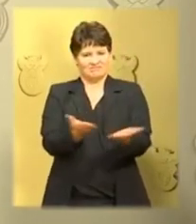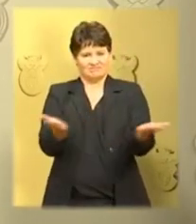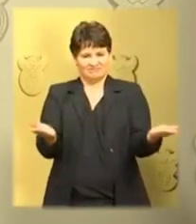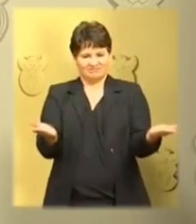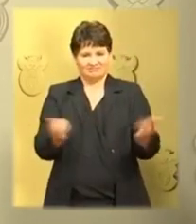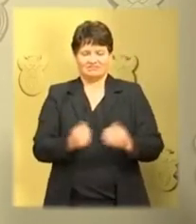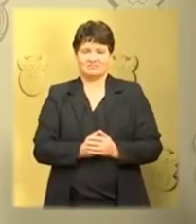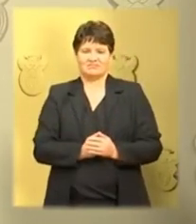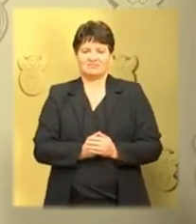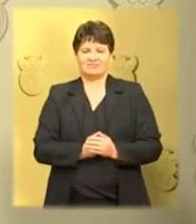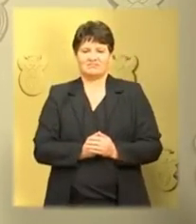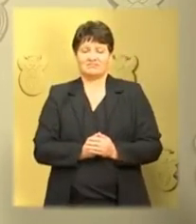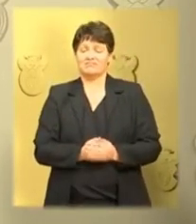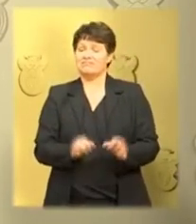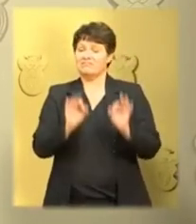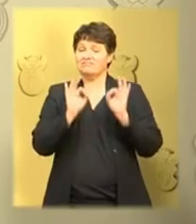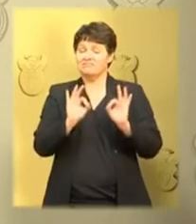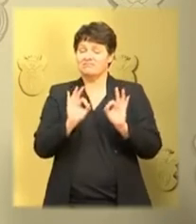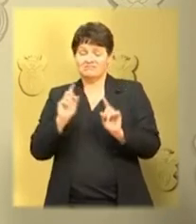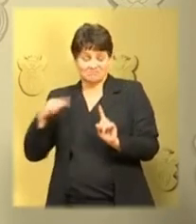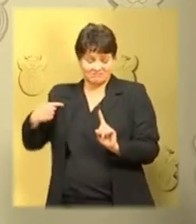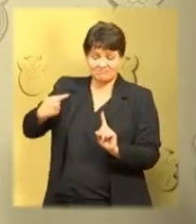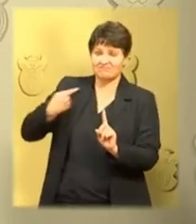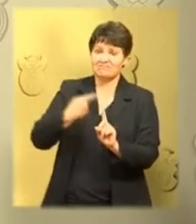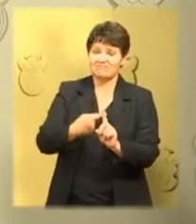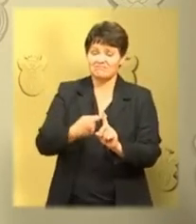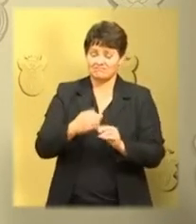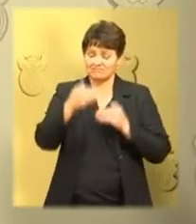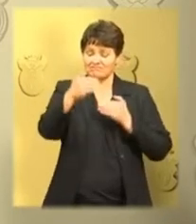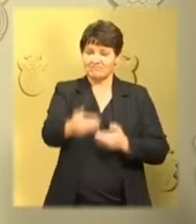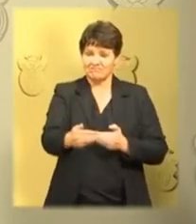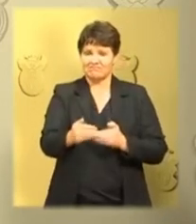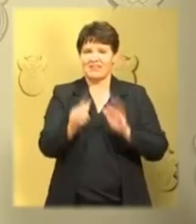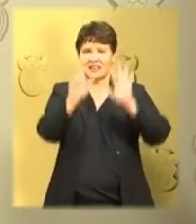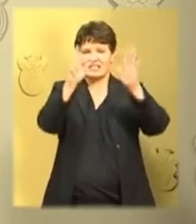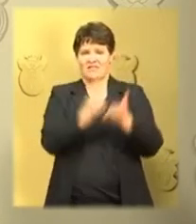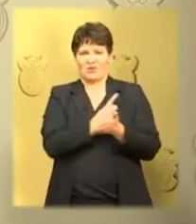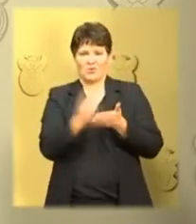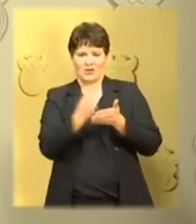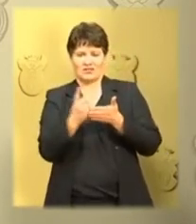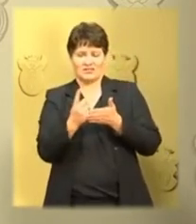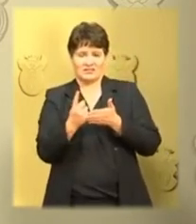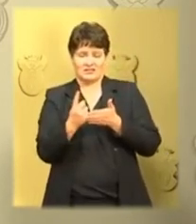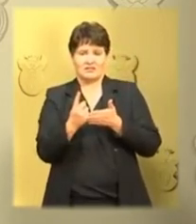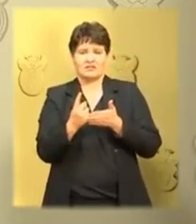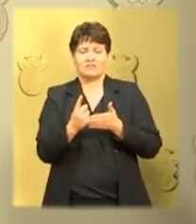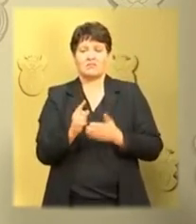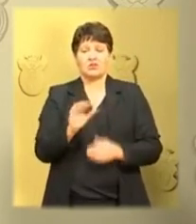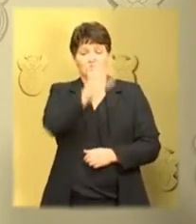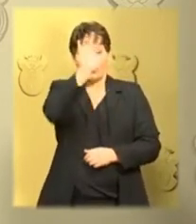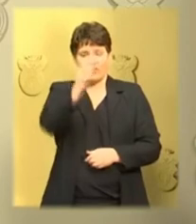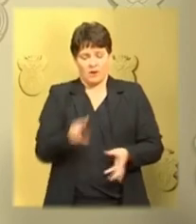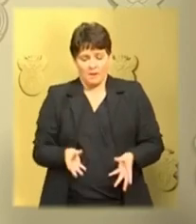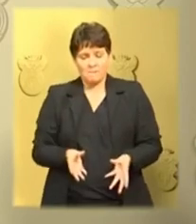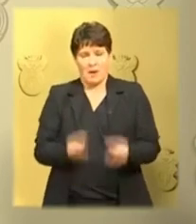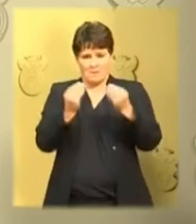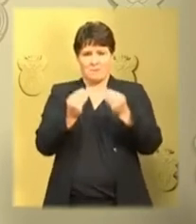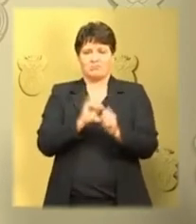it has been exactly 7 weeks since the first case of coronavirus was confirmed in our